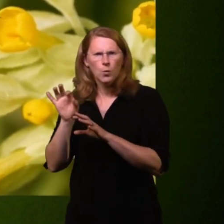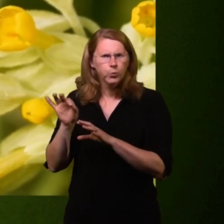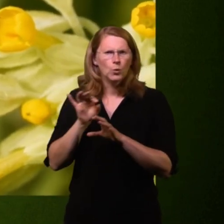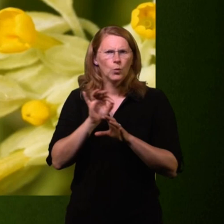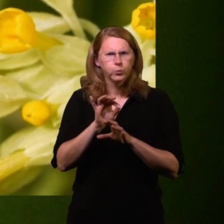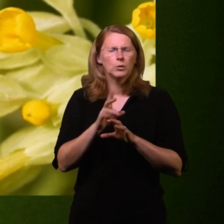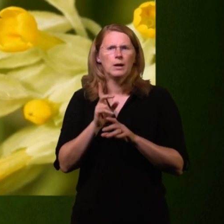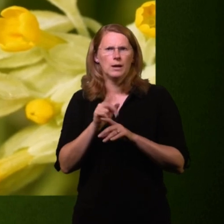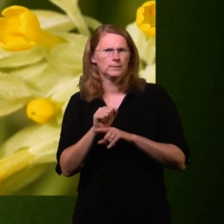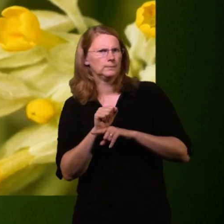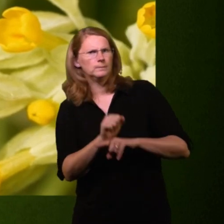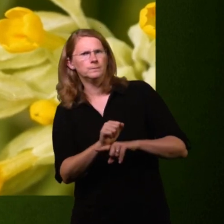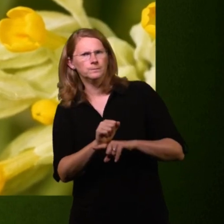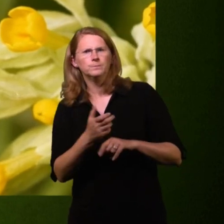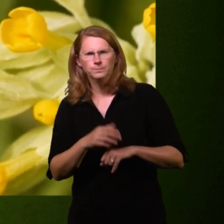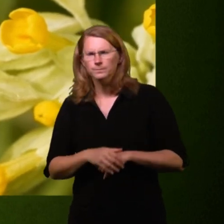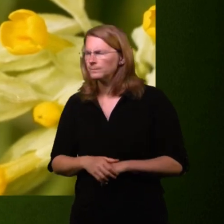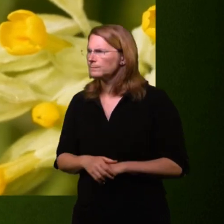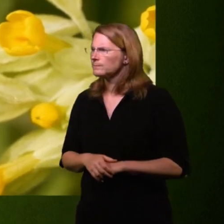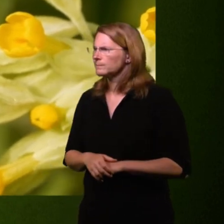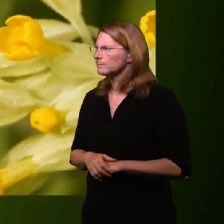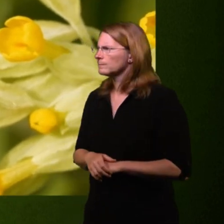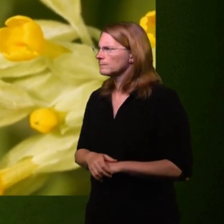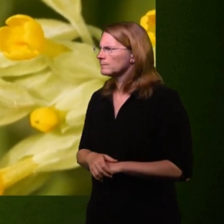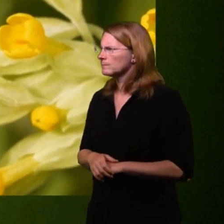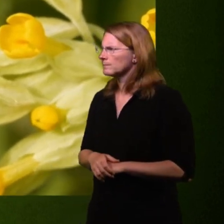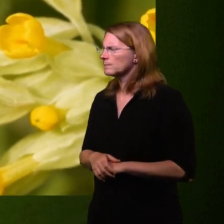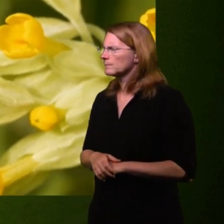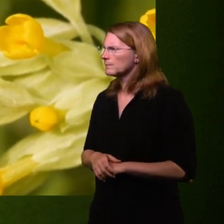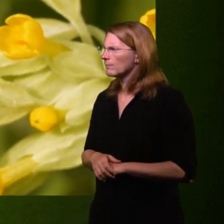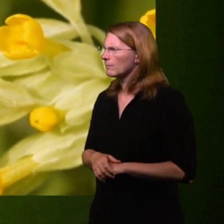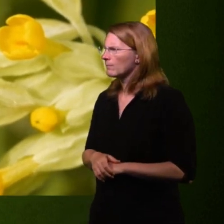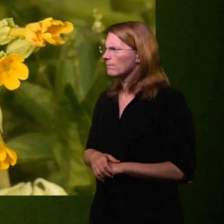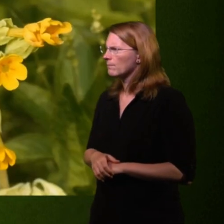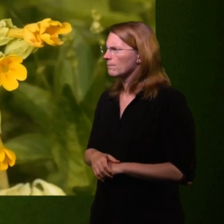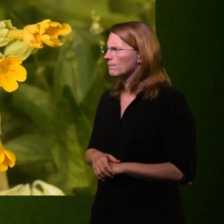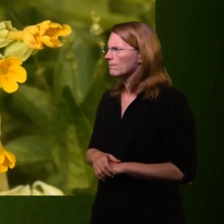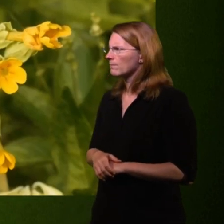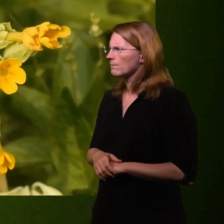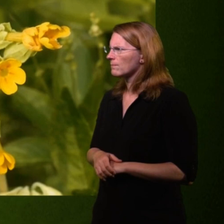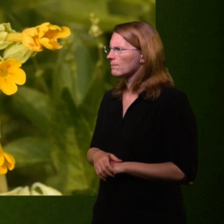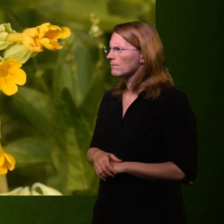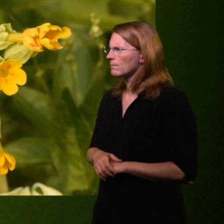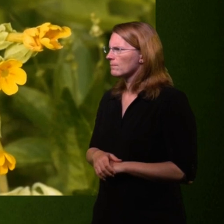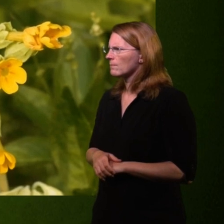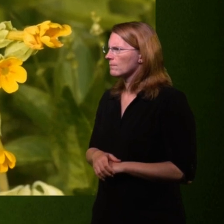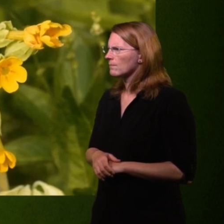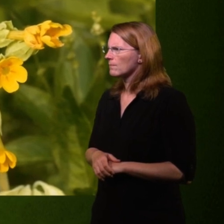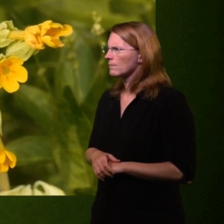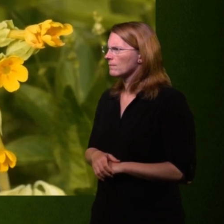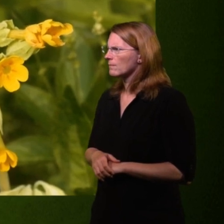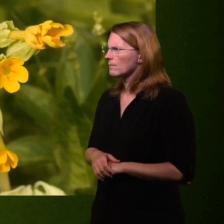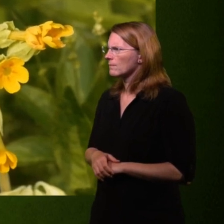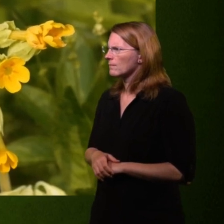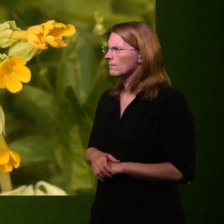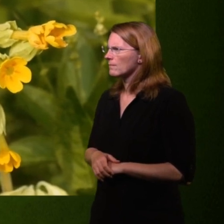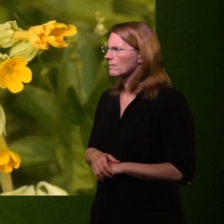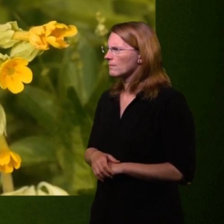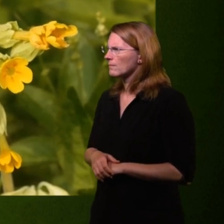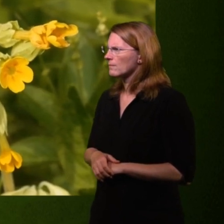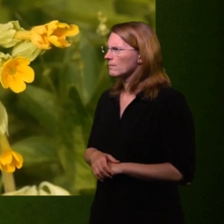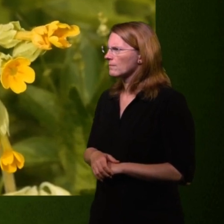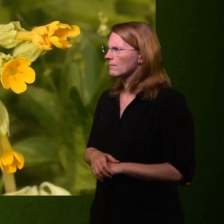makes even the sharpest of predators hesitate. A usually fearsome crab spider errs on the side